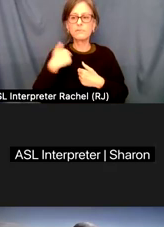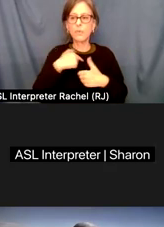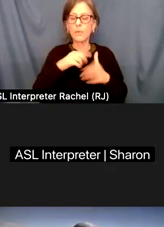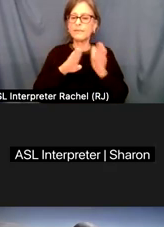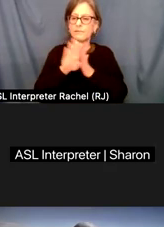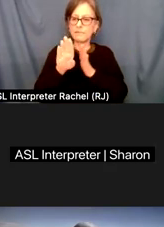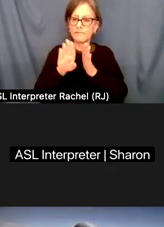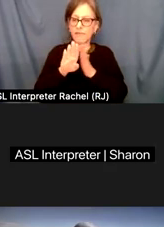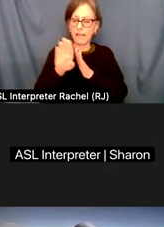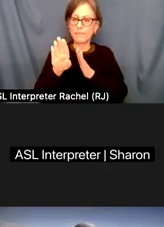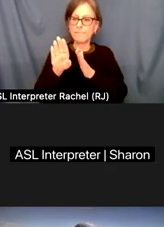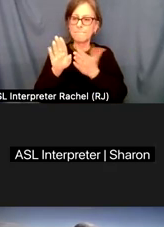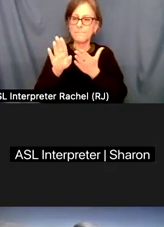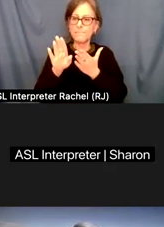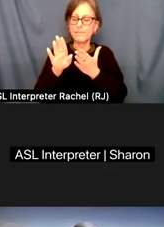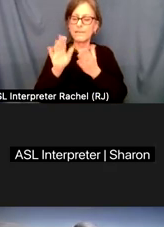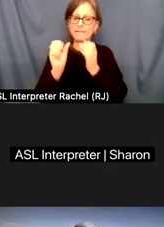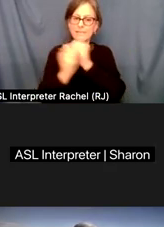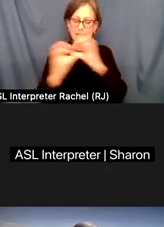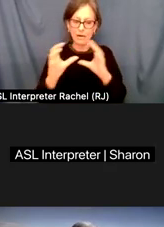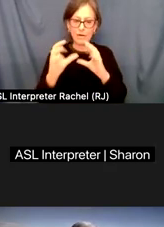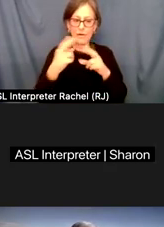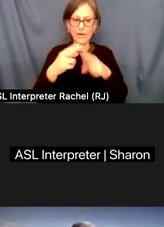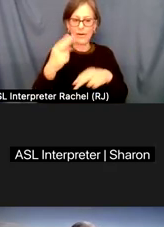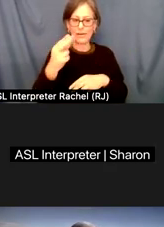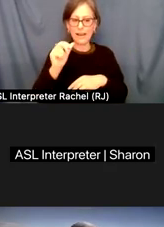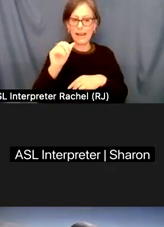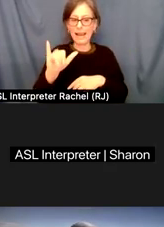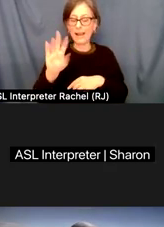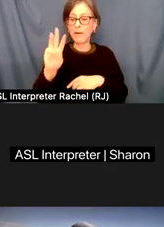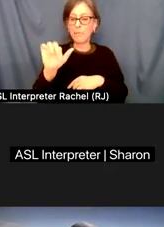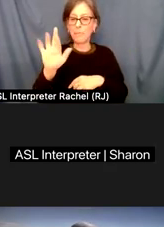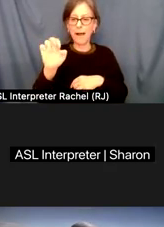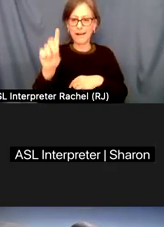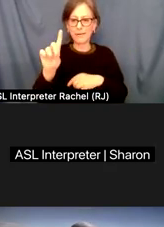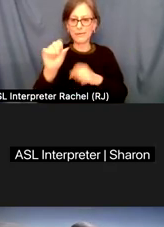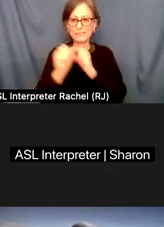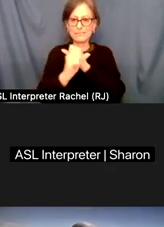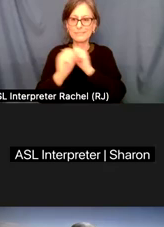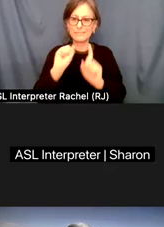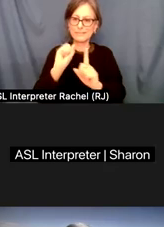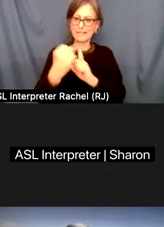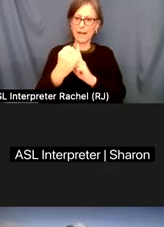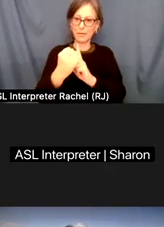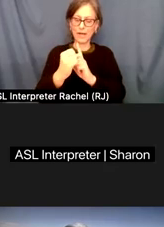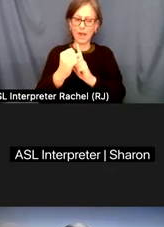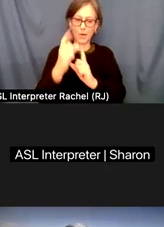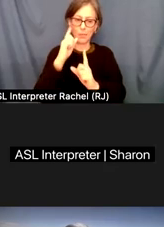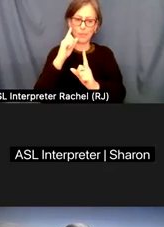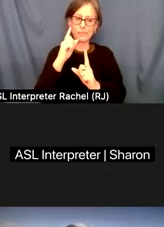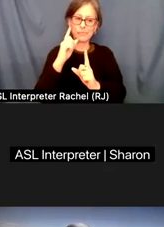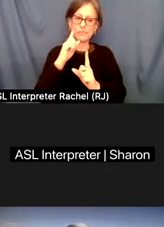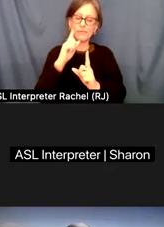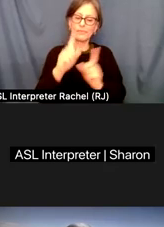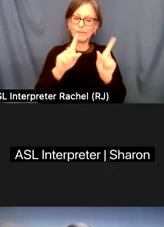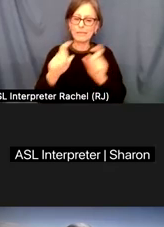of a scenario called the Haywired scenario. And there's a lot of information you can find about that scenario and what